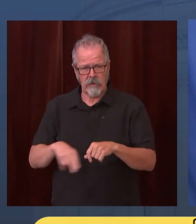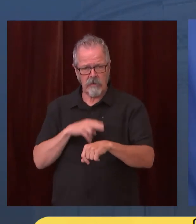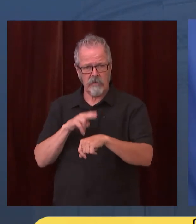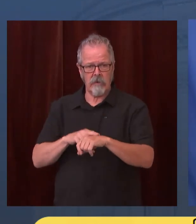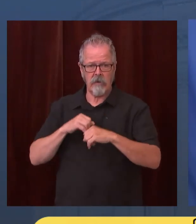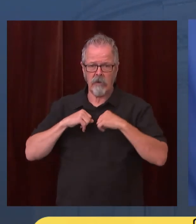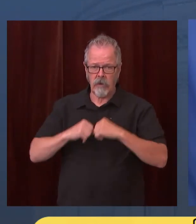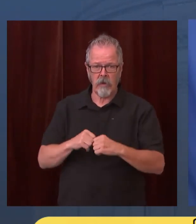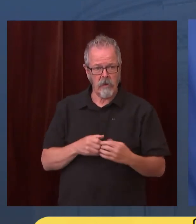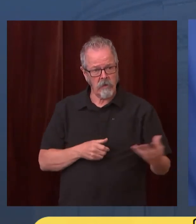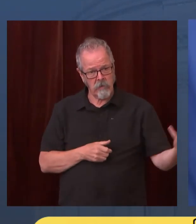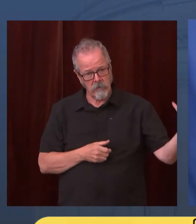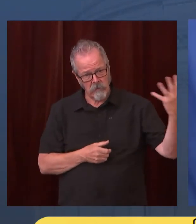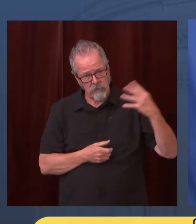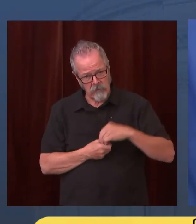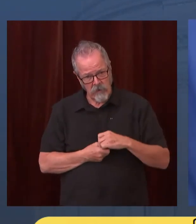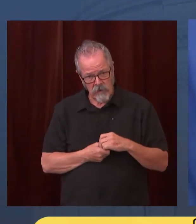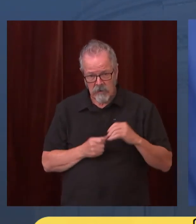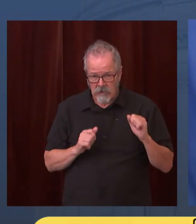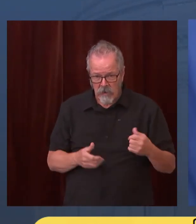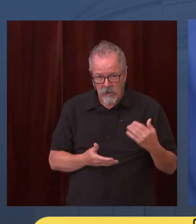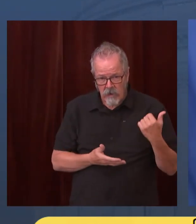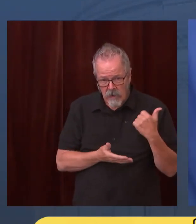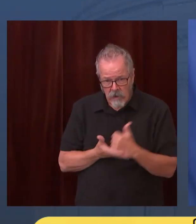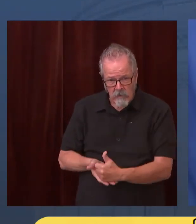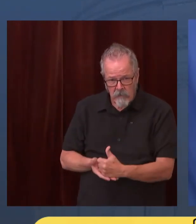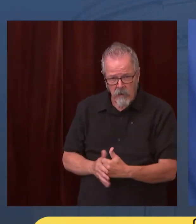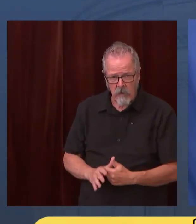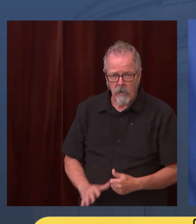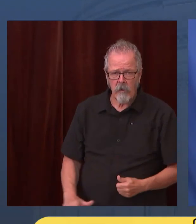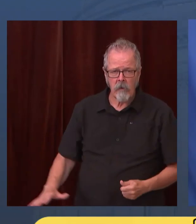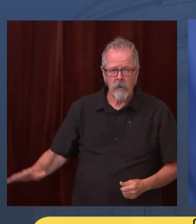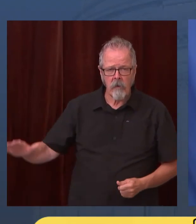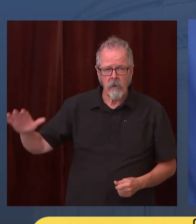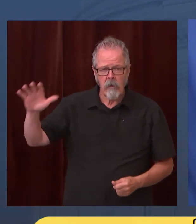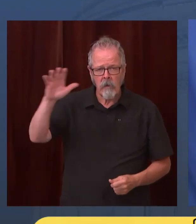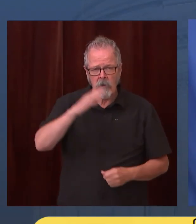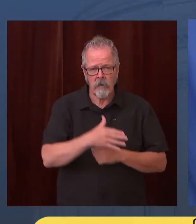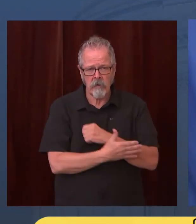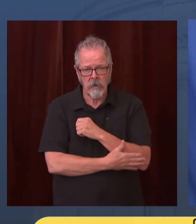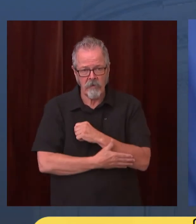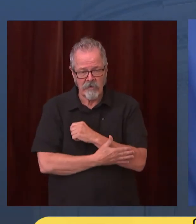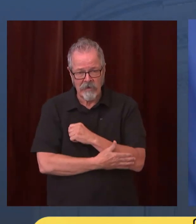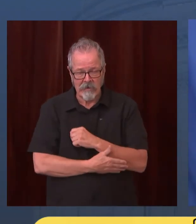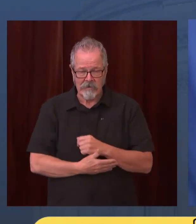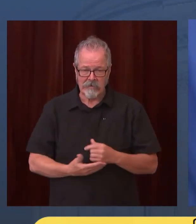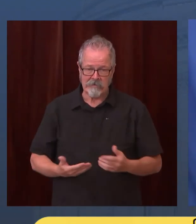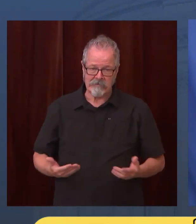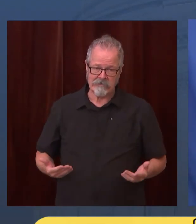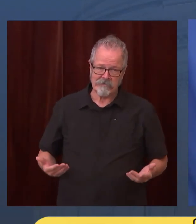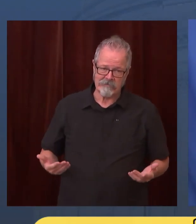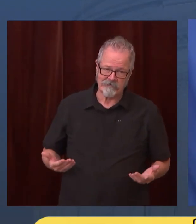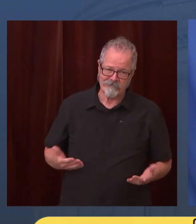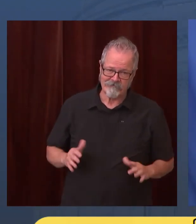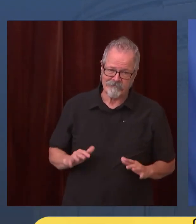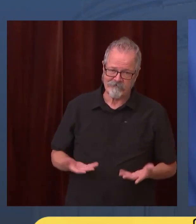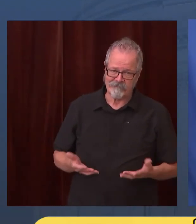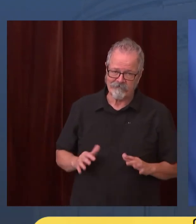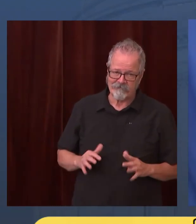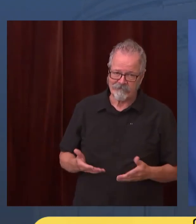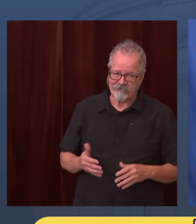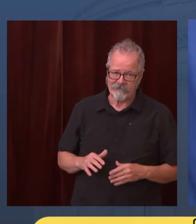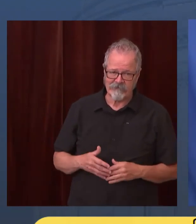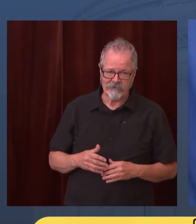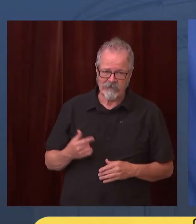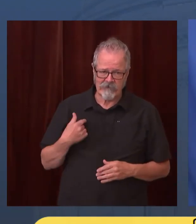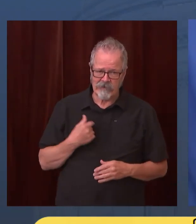on that for our ultimate salvation. When you think about this thing, there's a salvation here, and